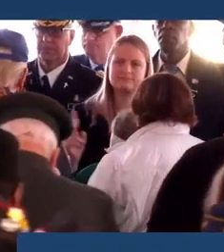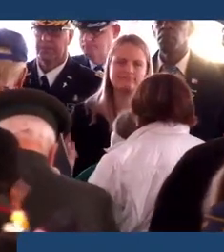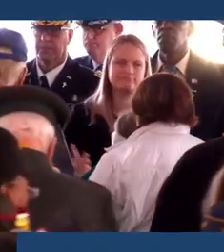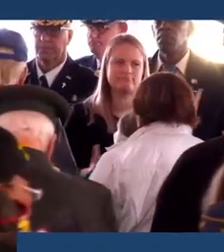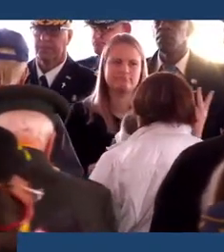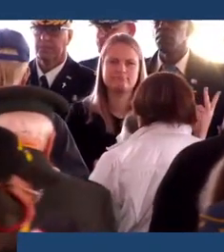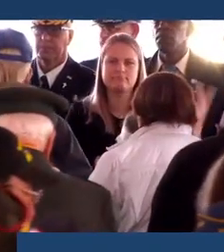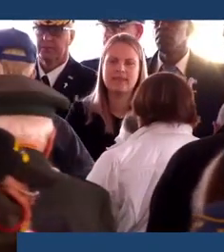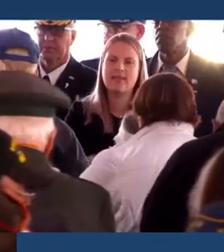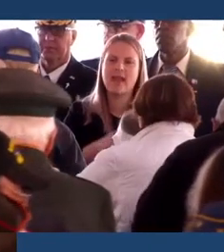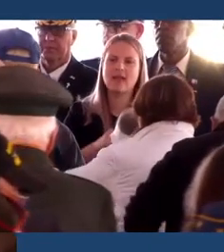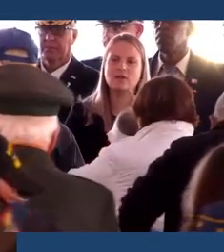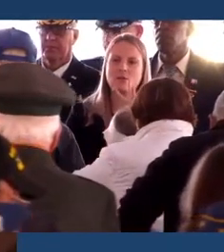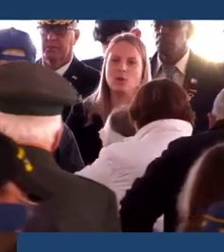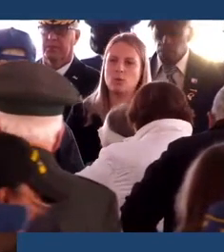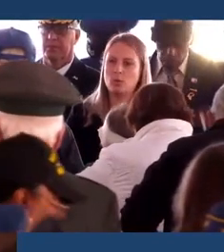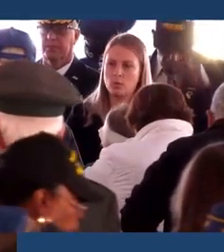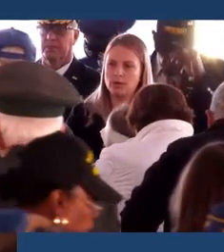of World War I.